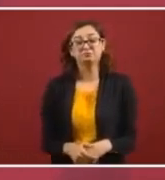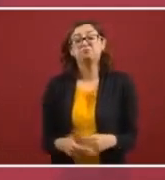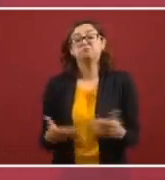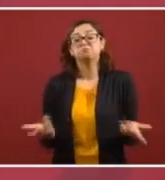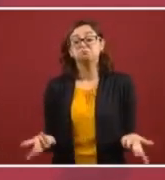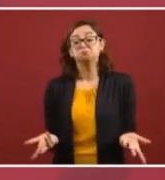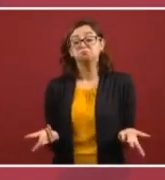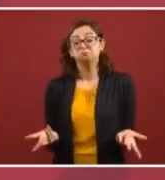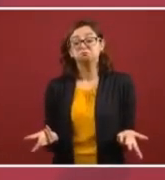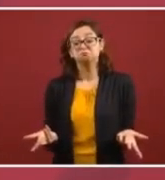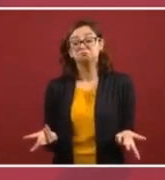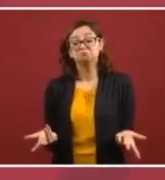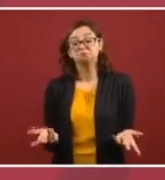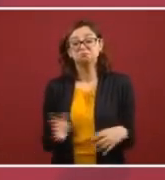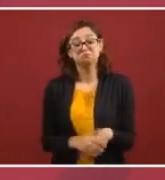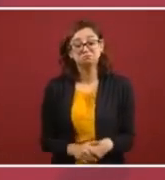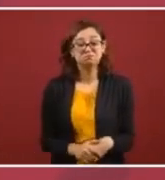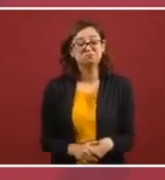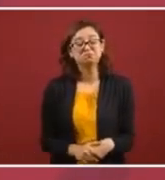And